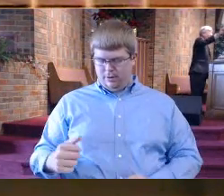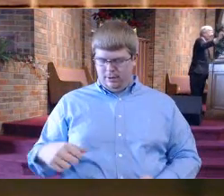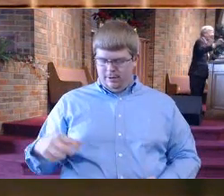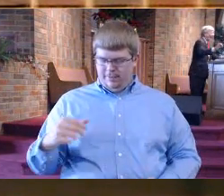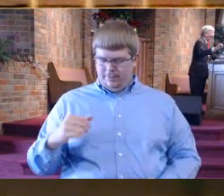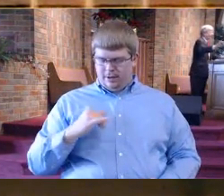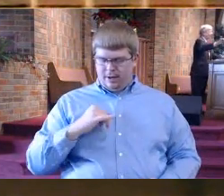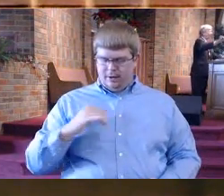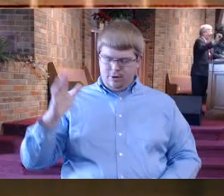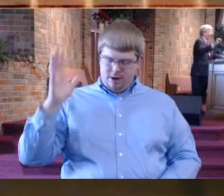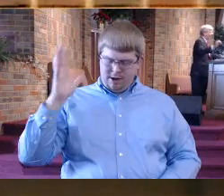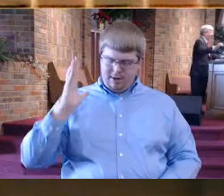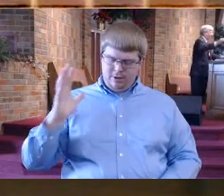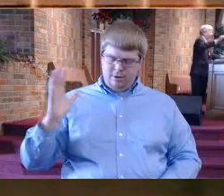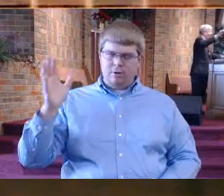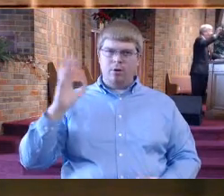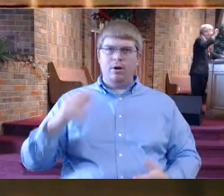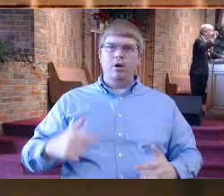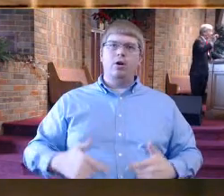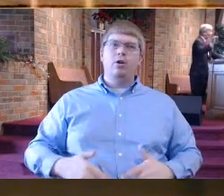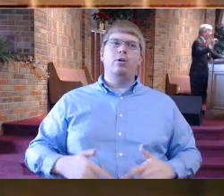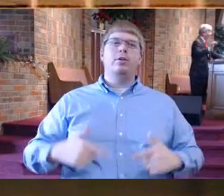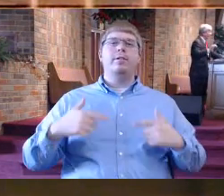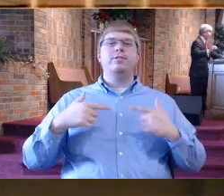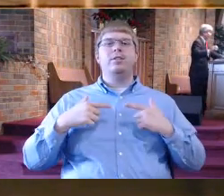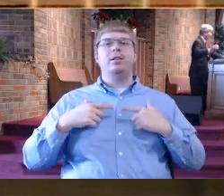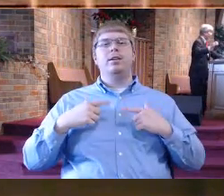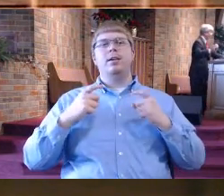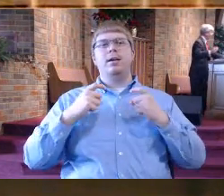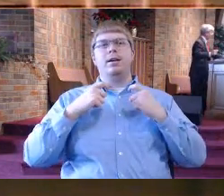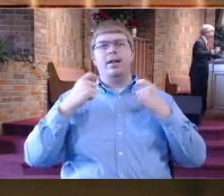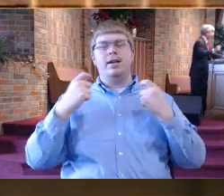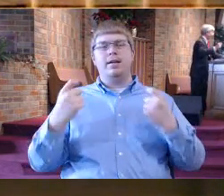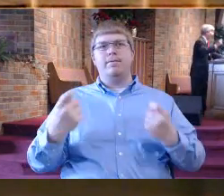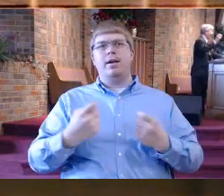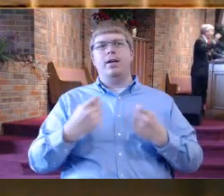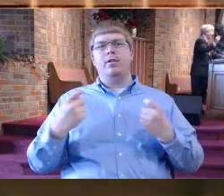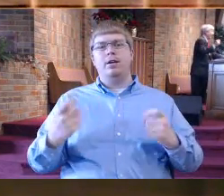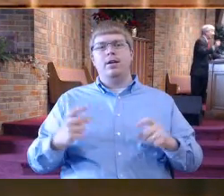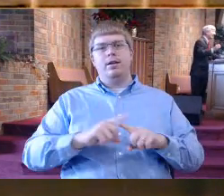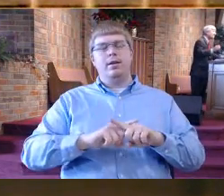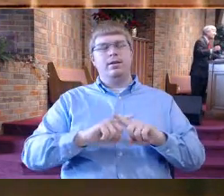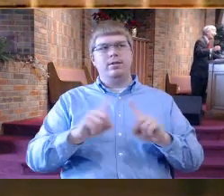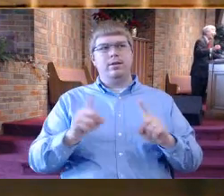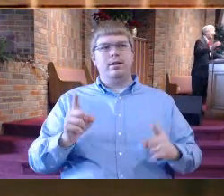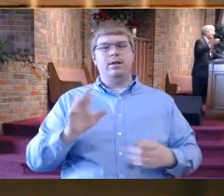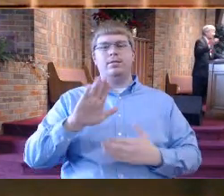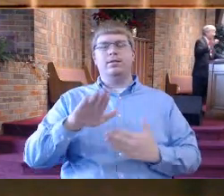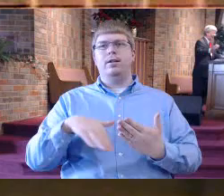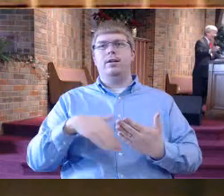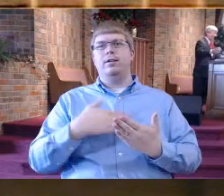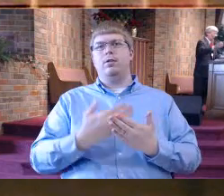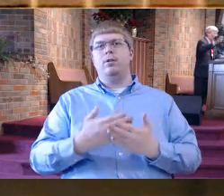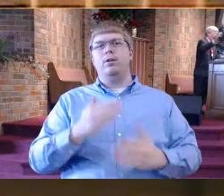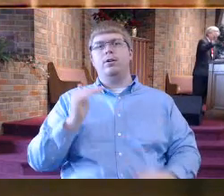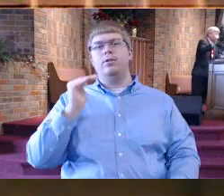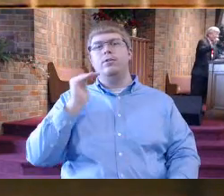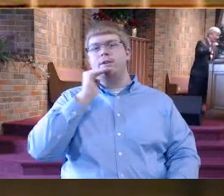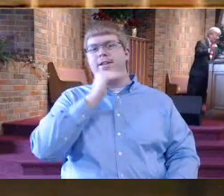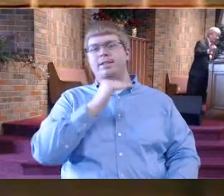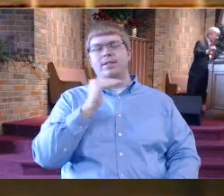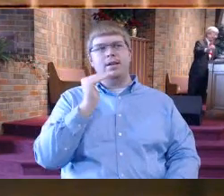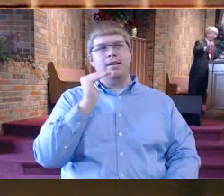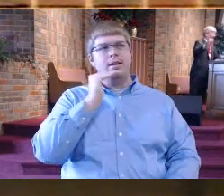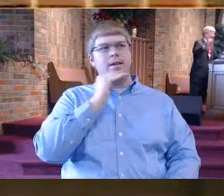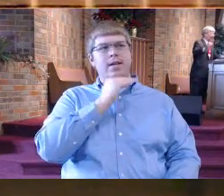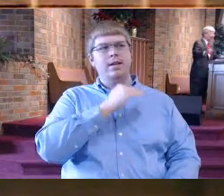flow. I tried the road of sin and found its prospects all